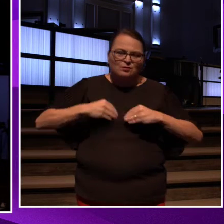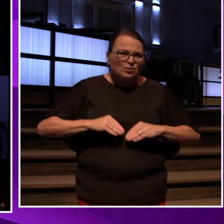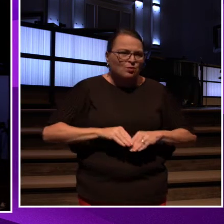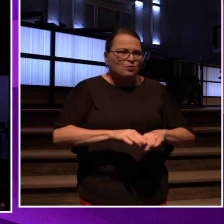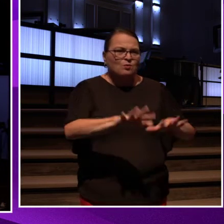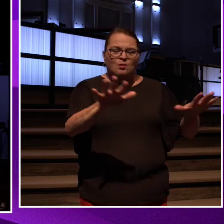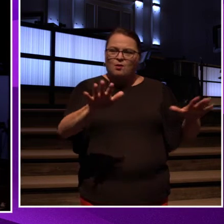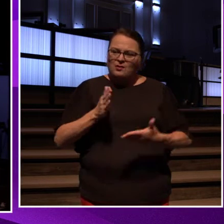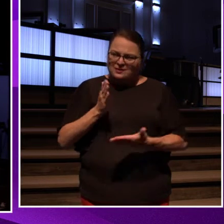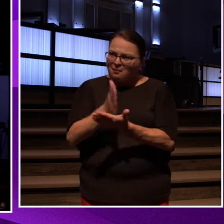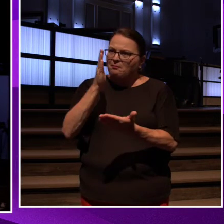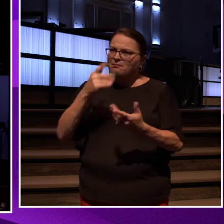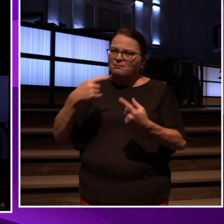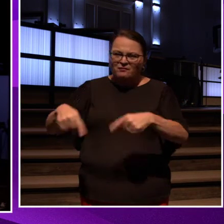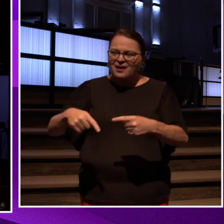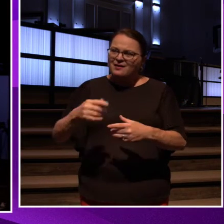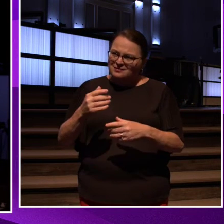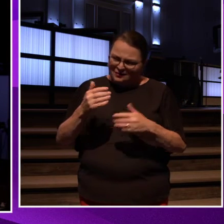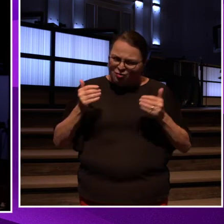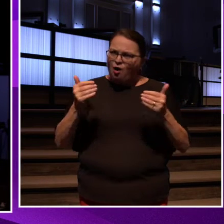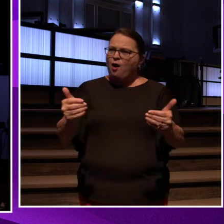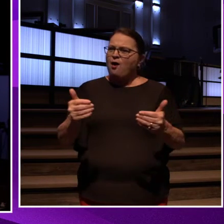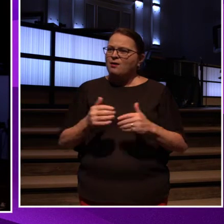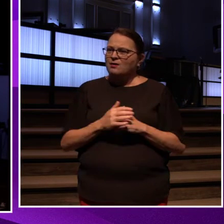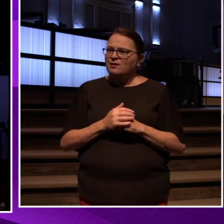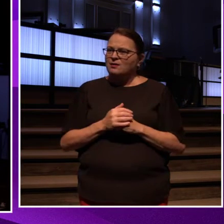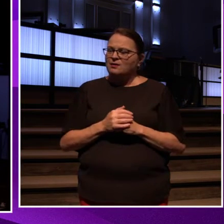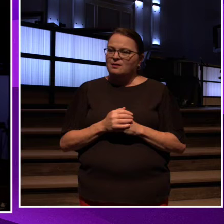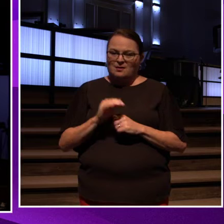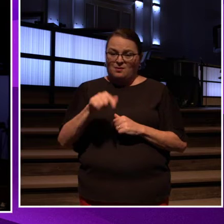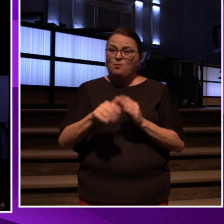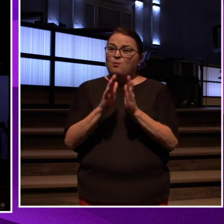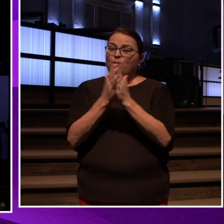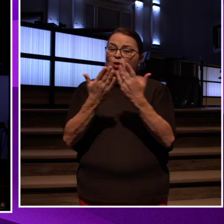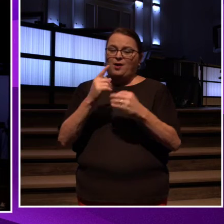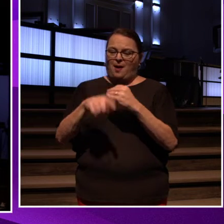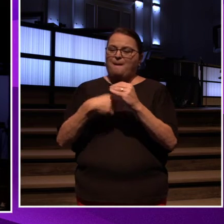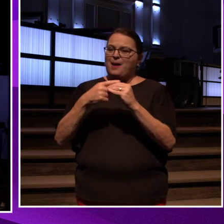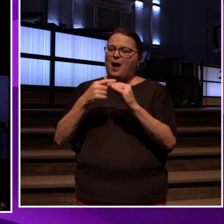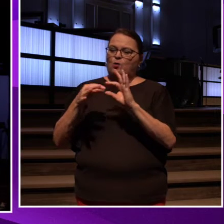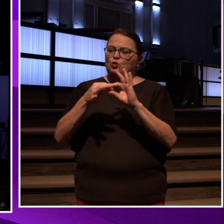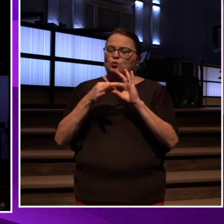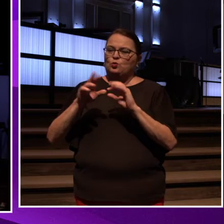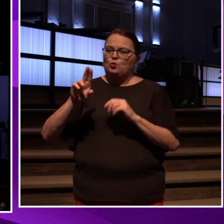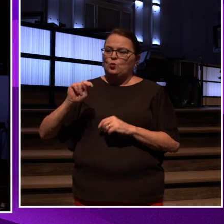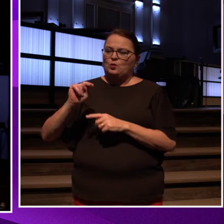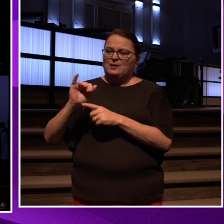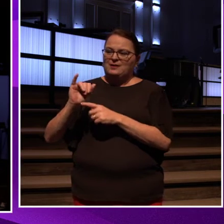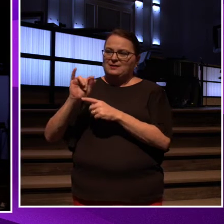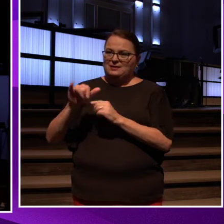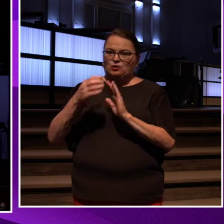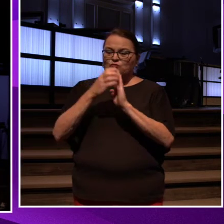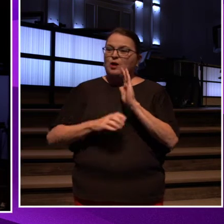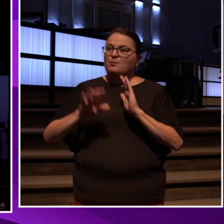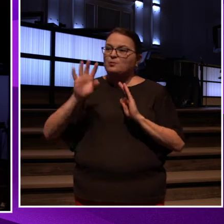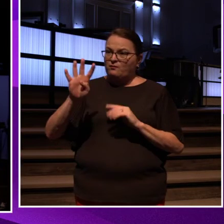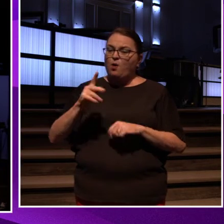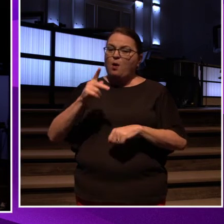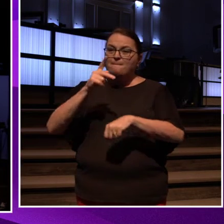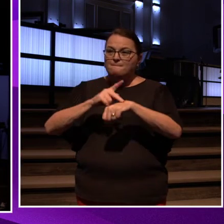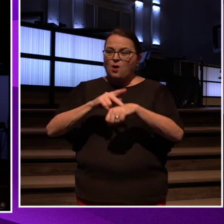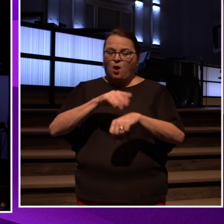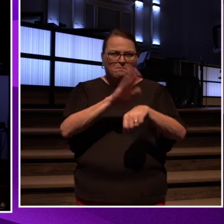Learn to get along. This book is about unity. Even this letter, in chapter 4 of this letter, Paul calls out